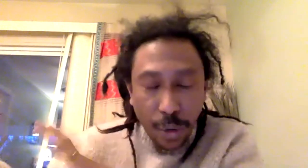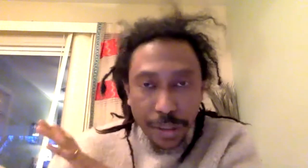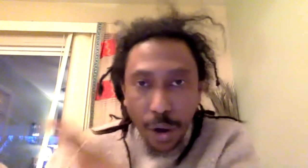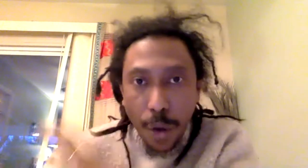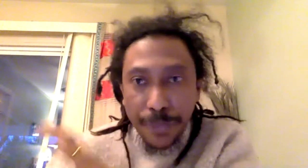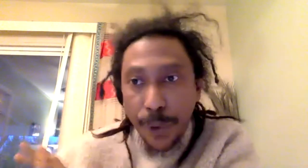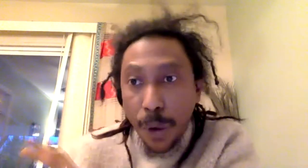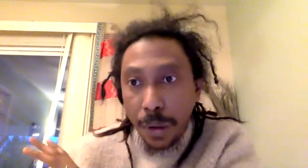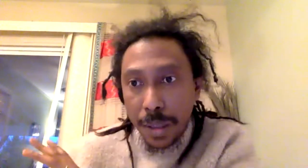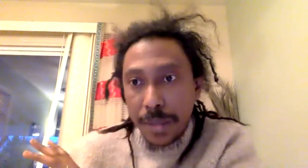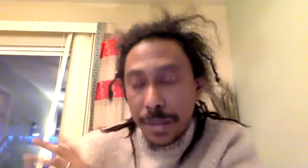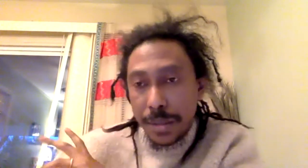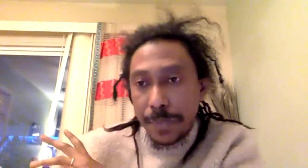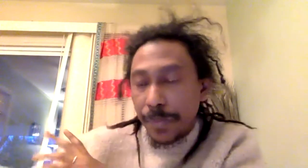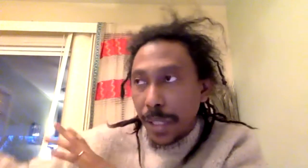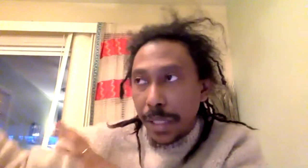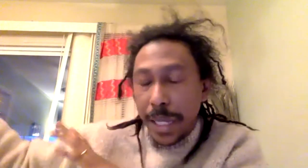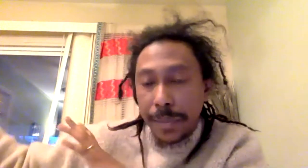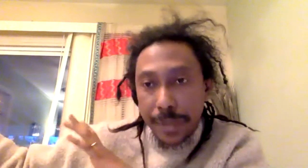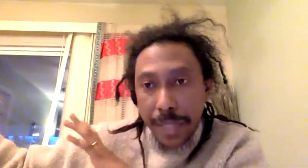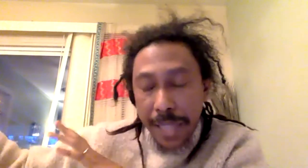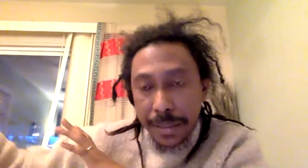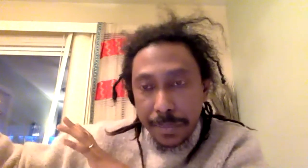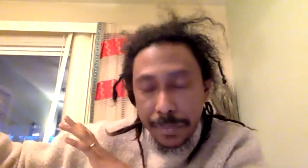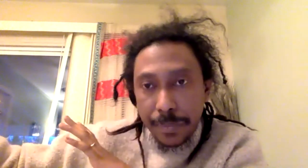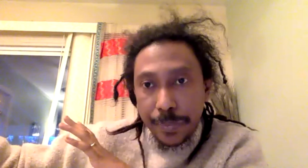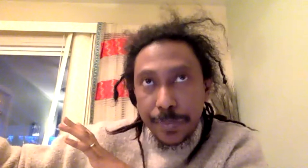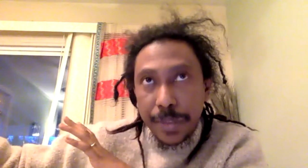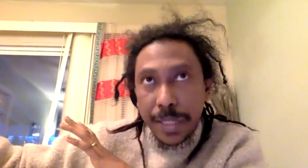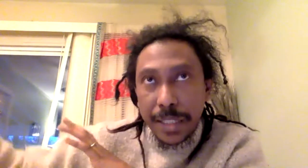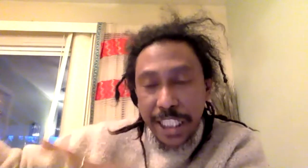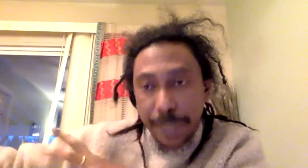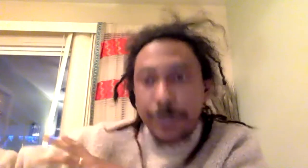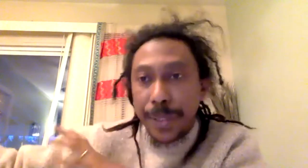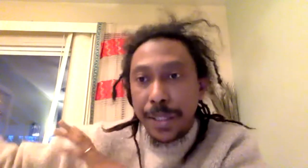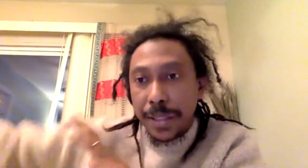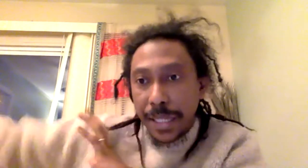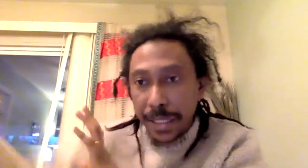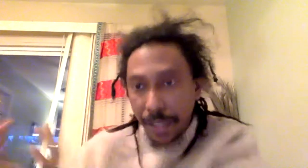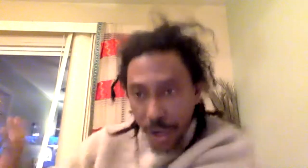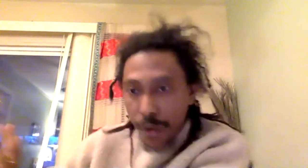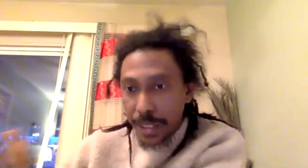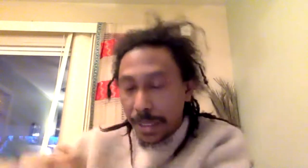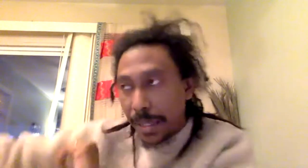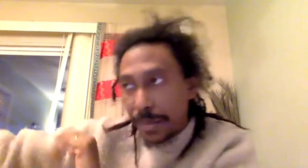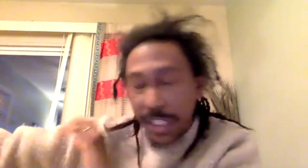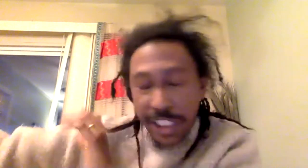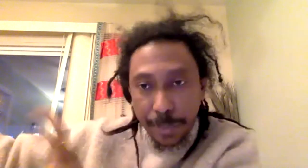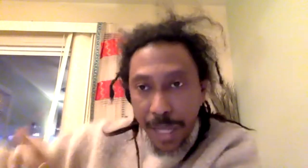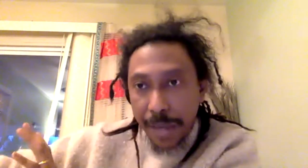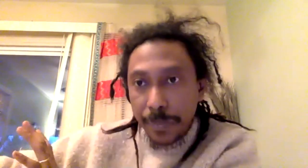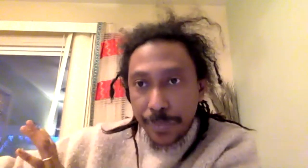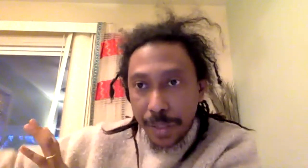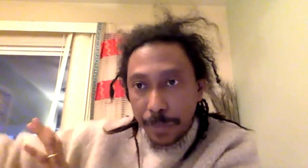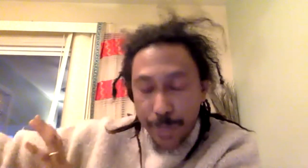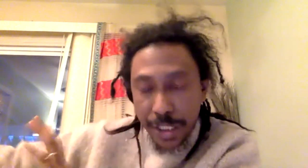they called Hopfall. And then that, ship kind of cost, and the ship